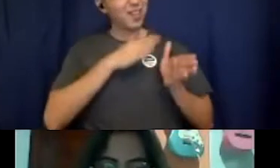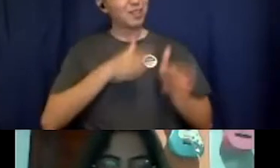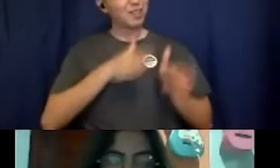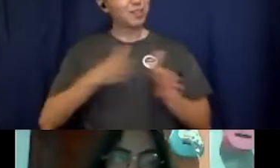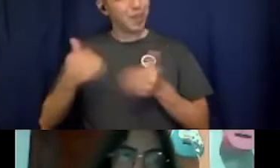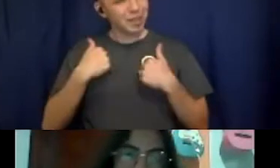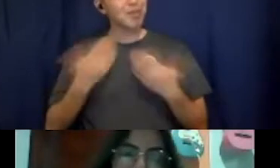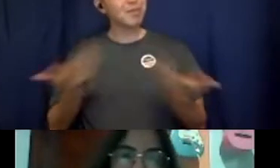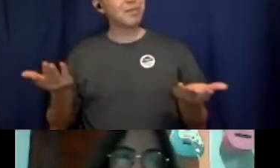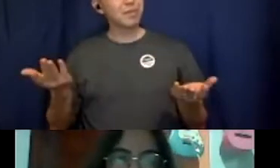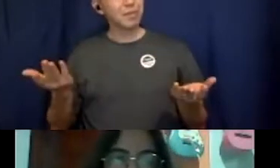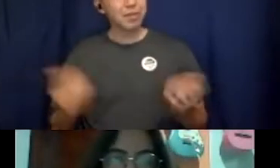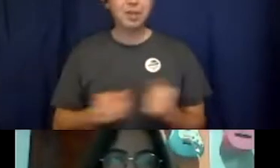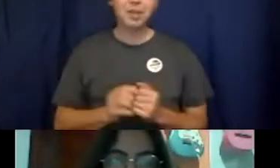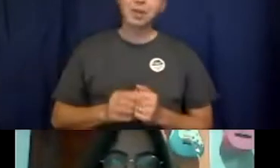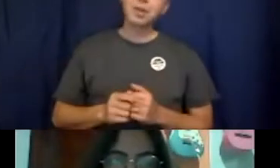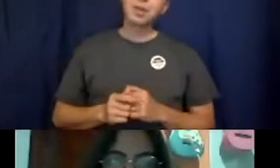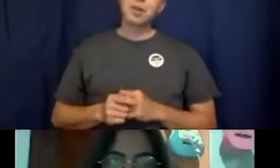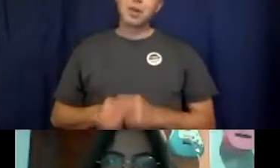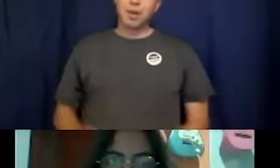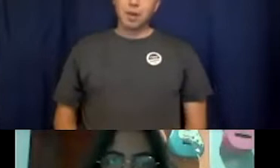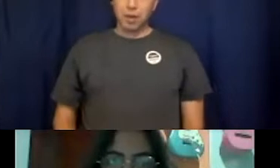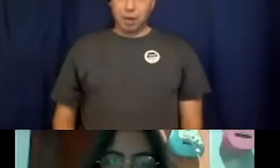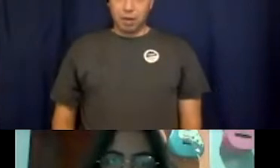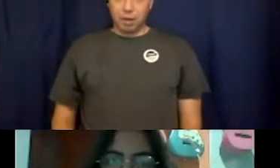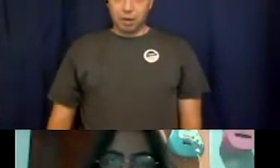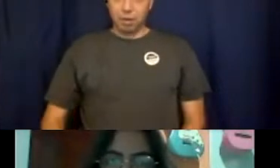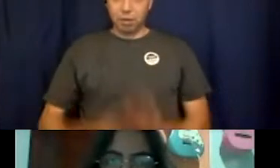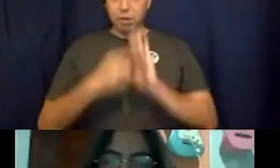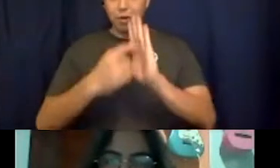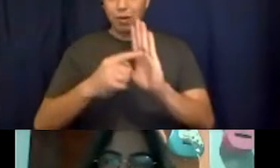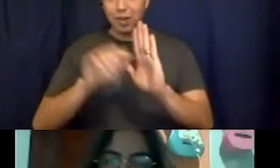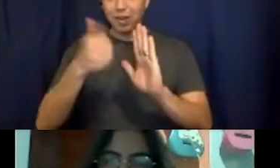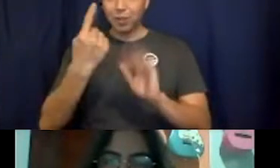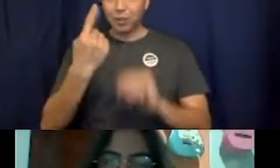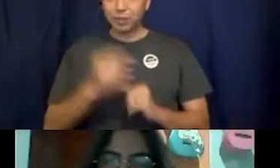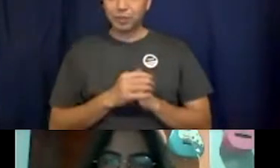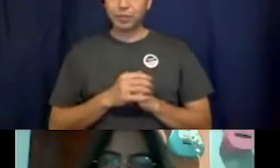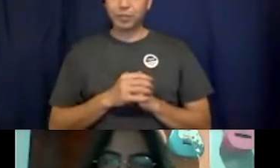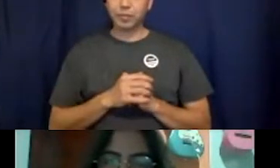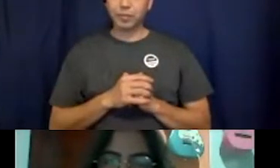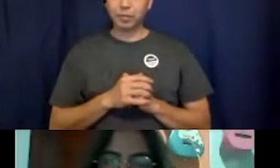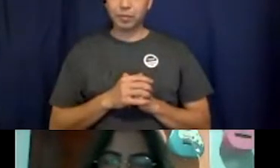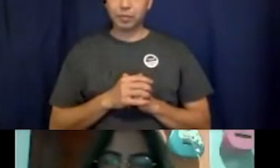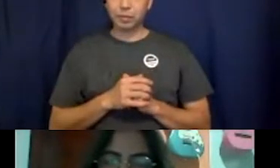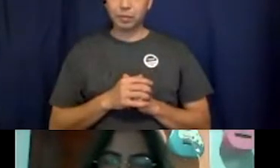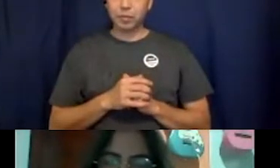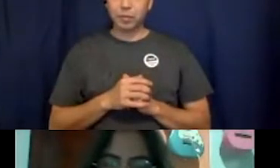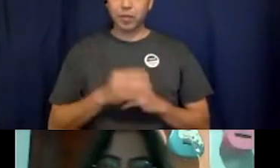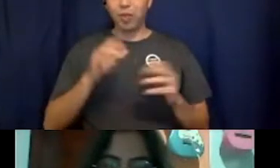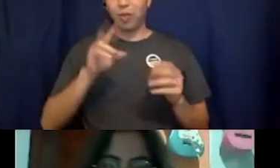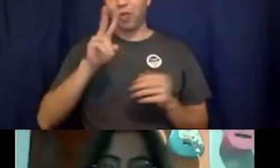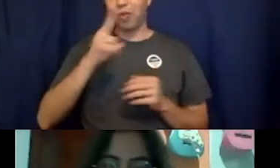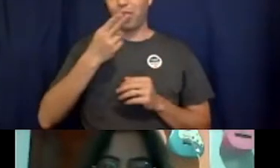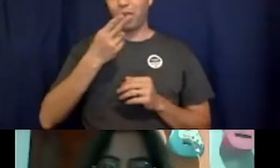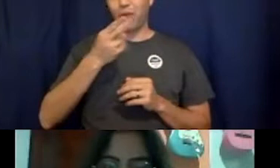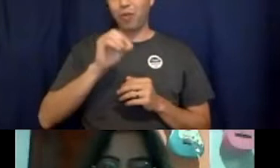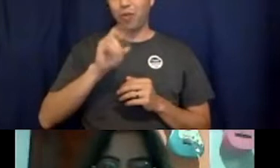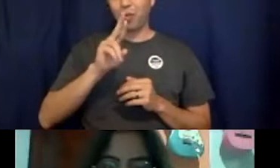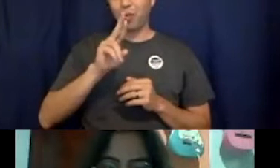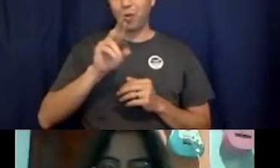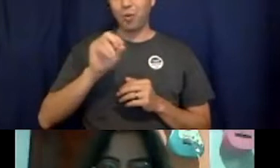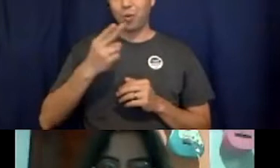are you? Good. It's nice to talk to you. I actually went to UChicago too, so I'm very... Oh, did you? Yeah,